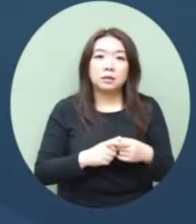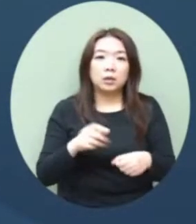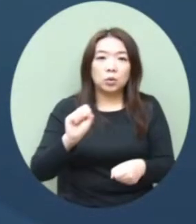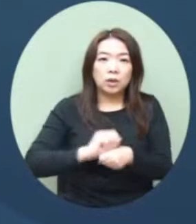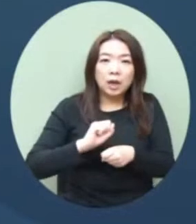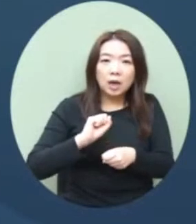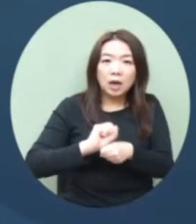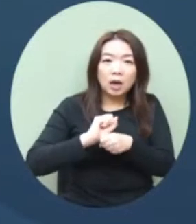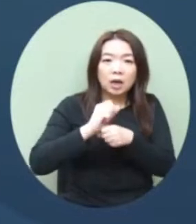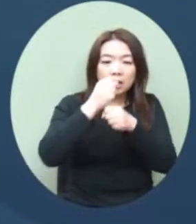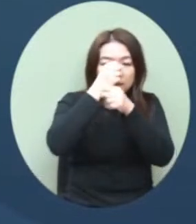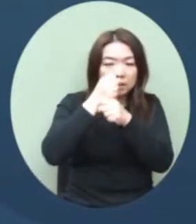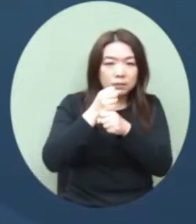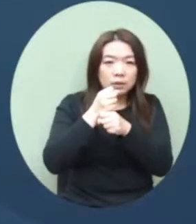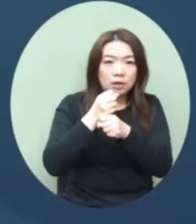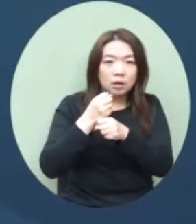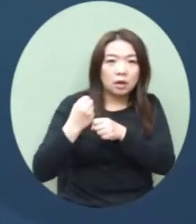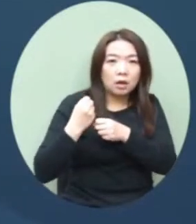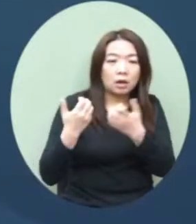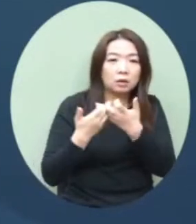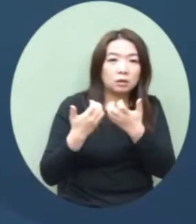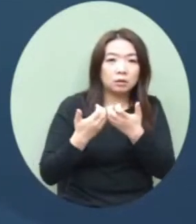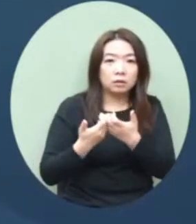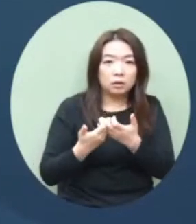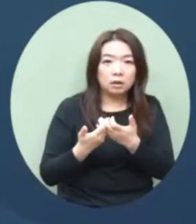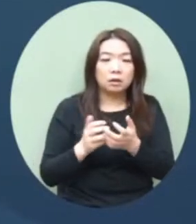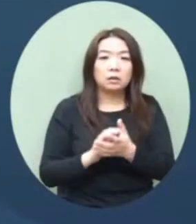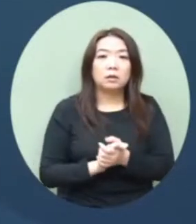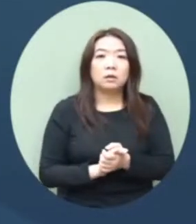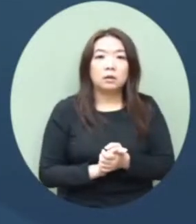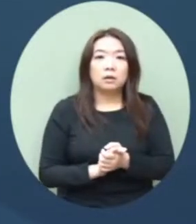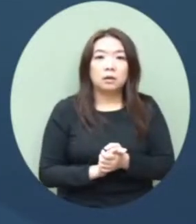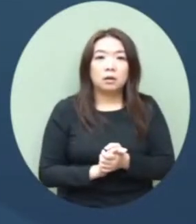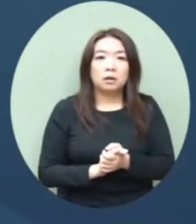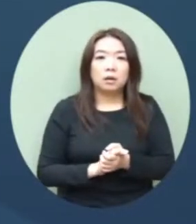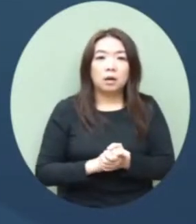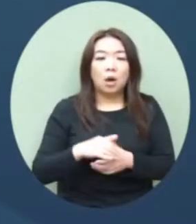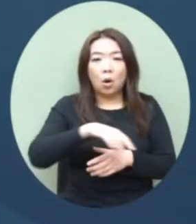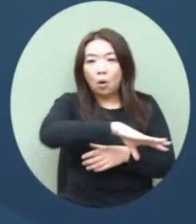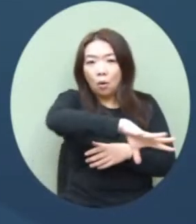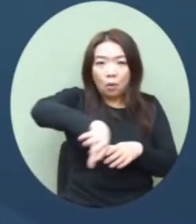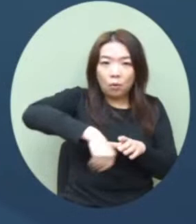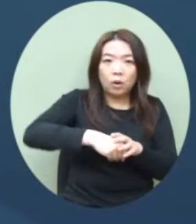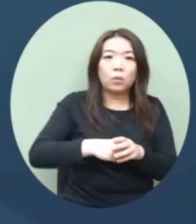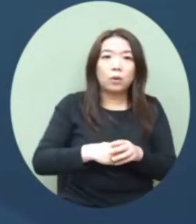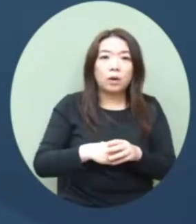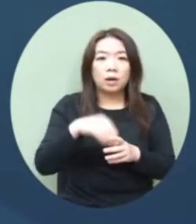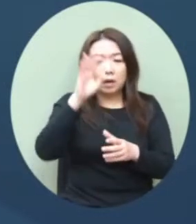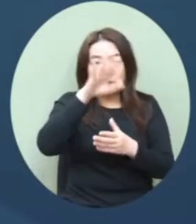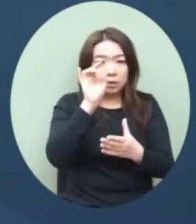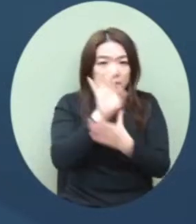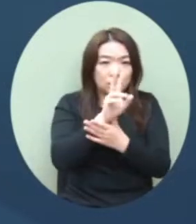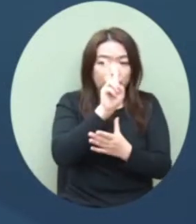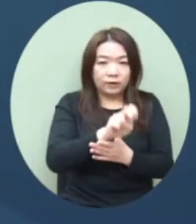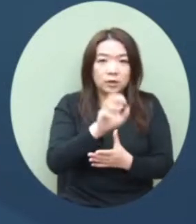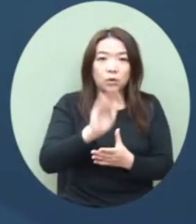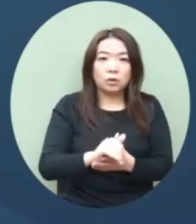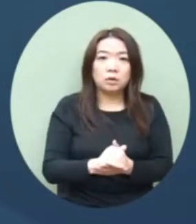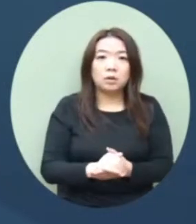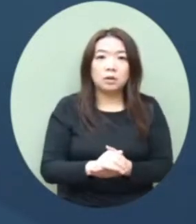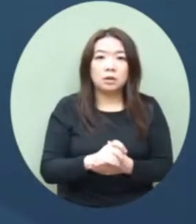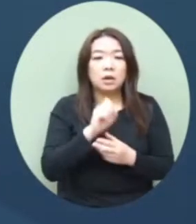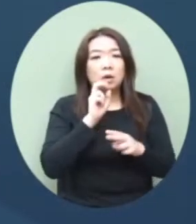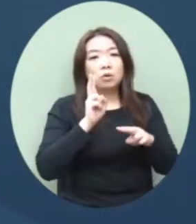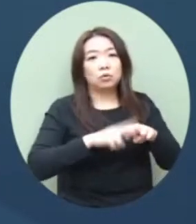members of the public. So we are boosting our testing capacity and also the scope of